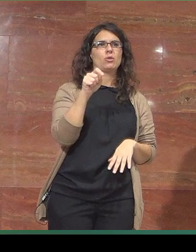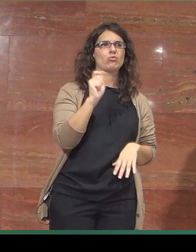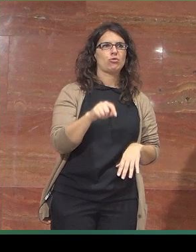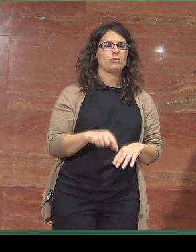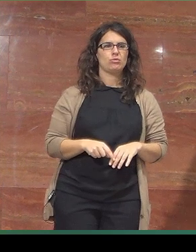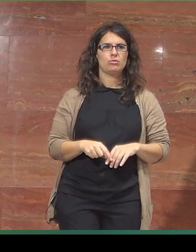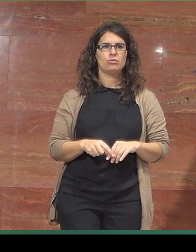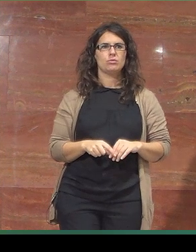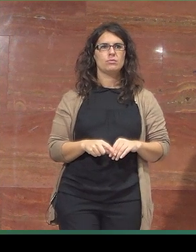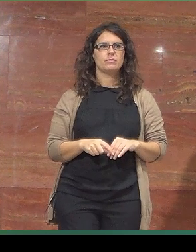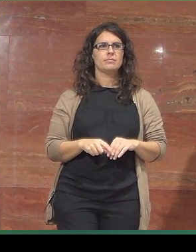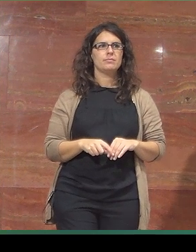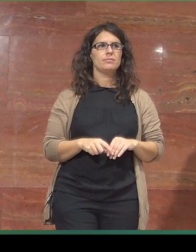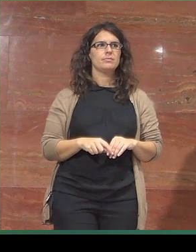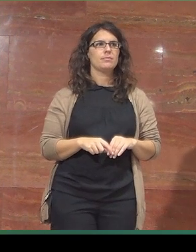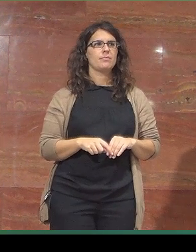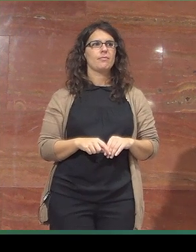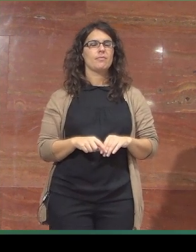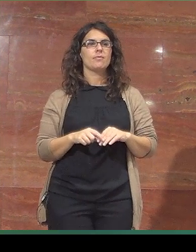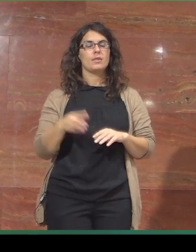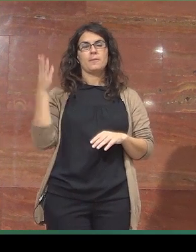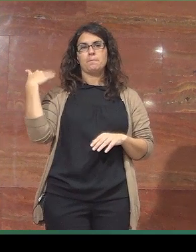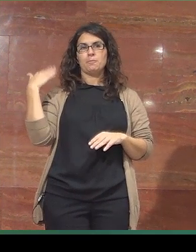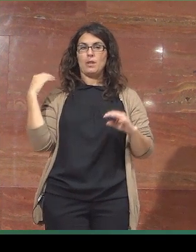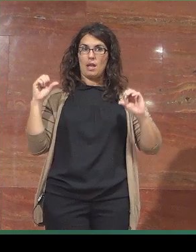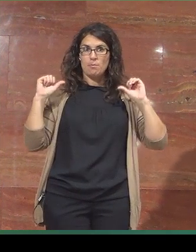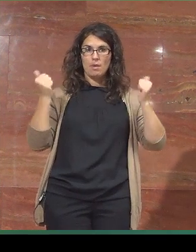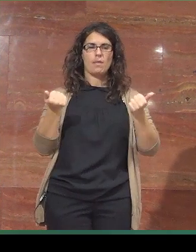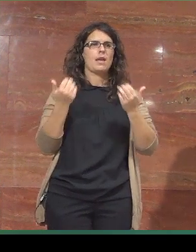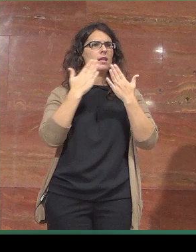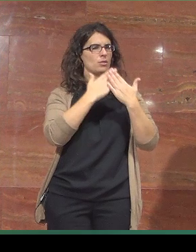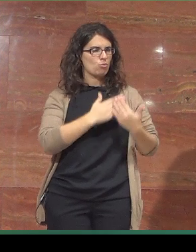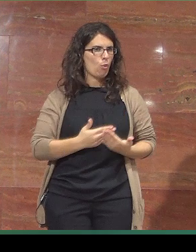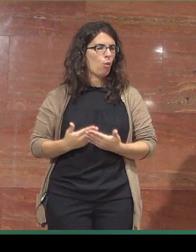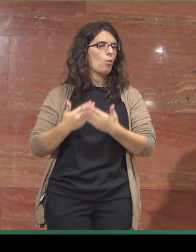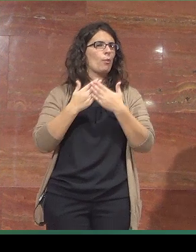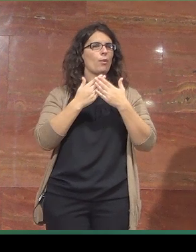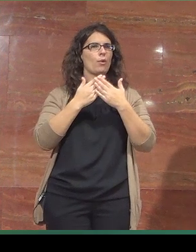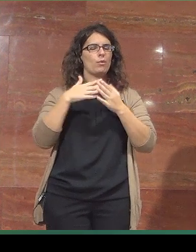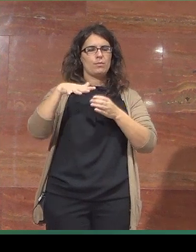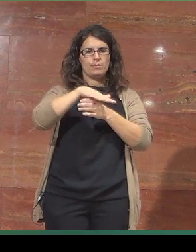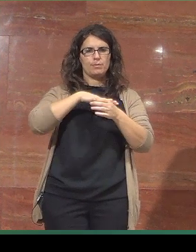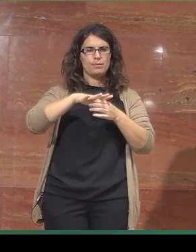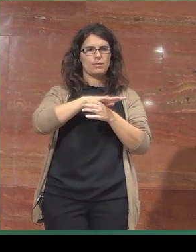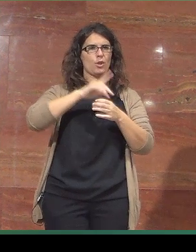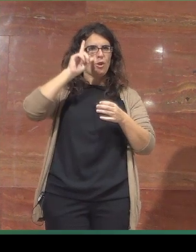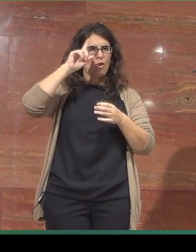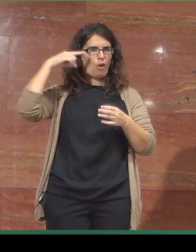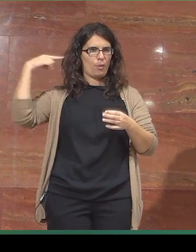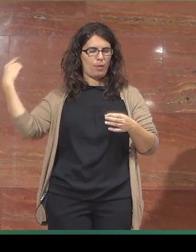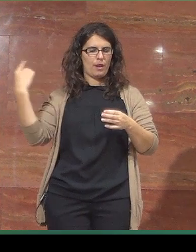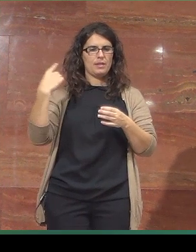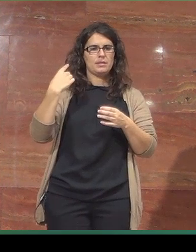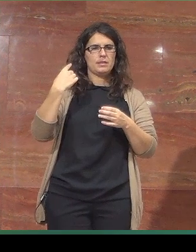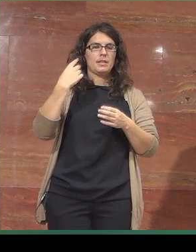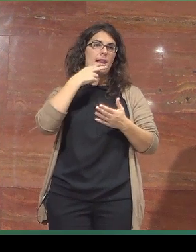So when we first started researching Legible London, one of the things that we did was we asked one of our students